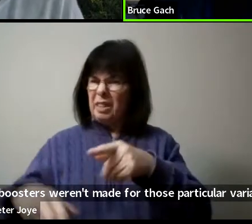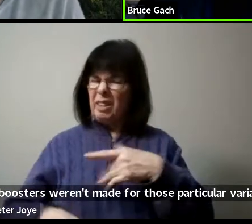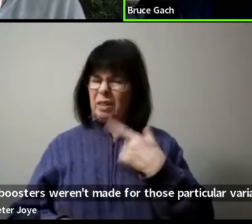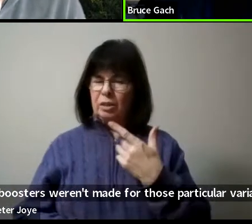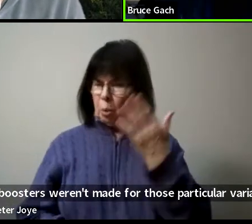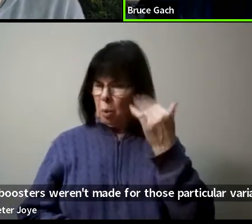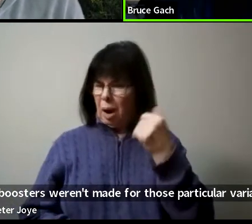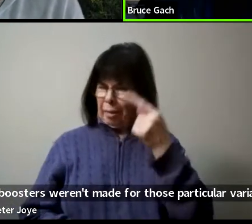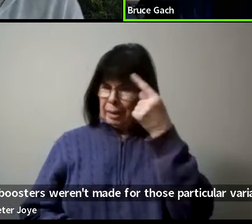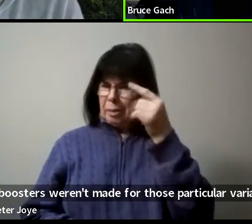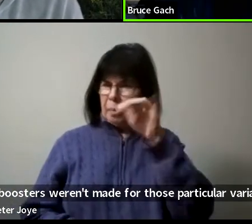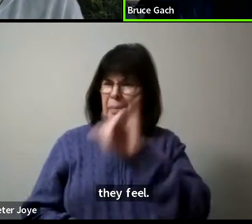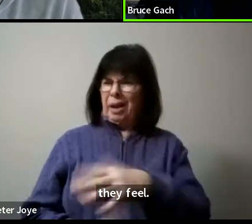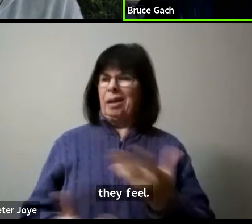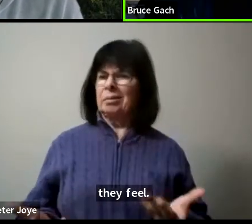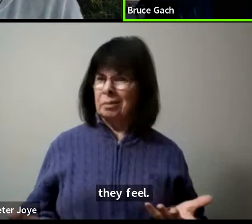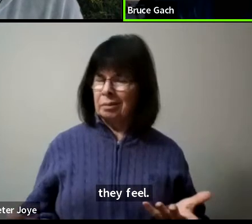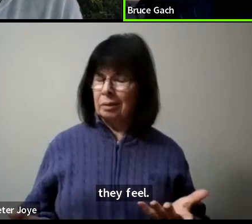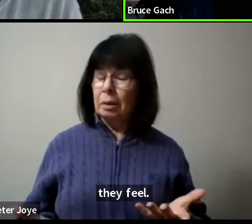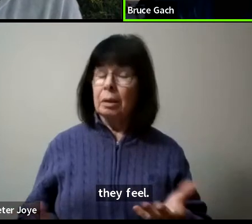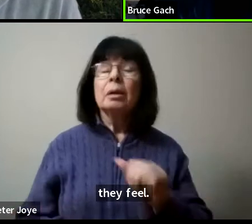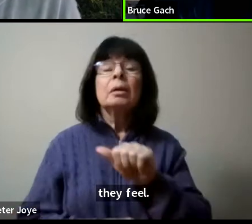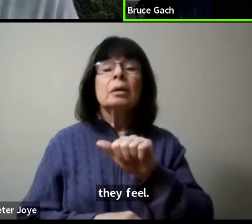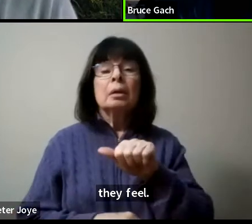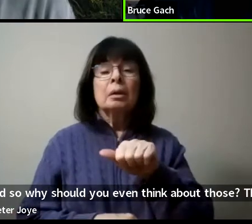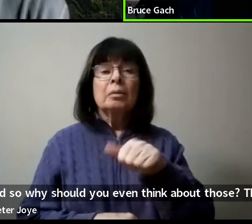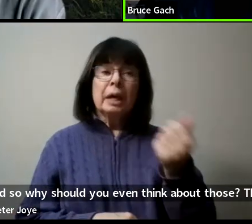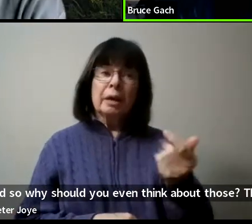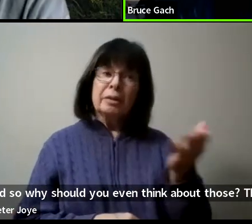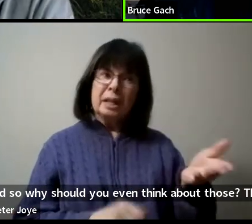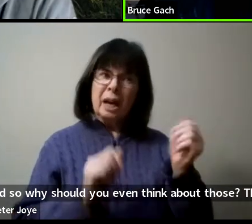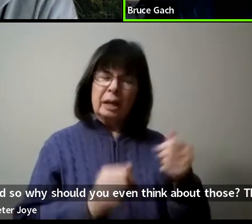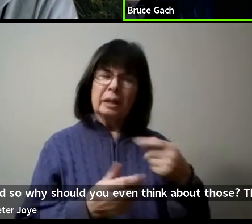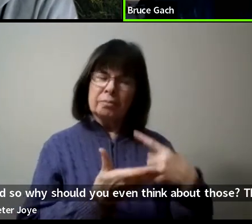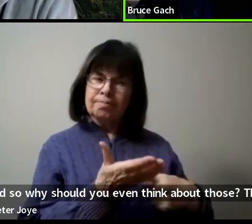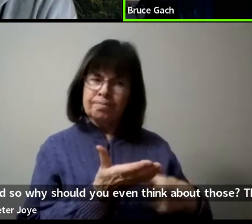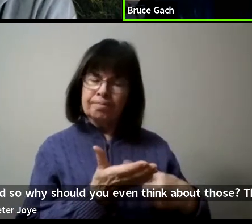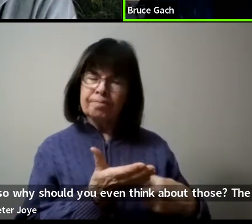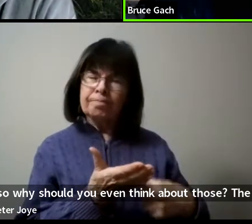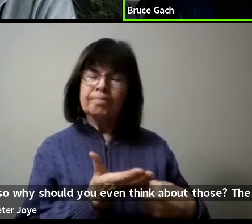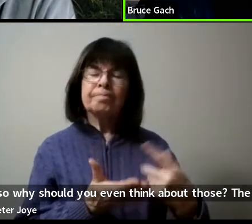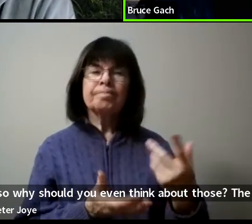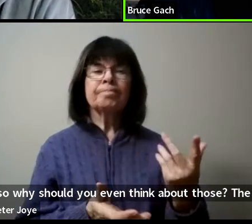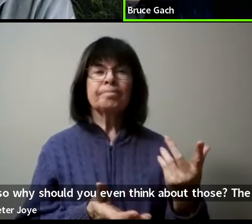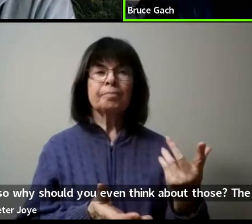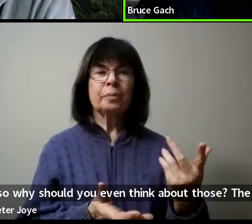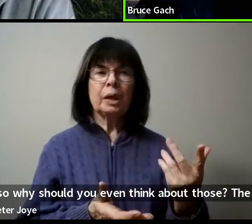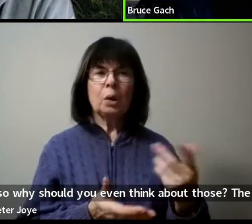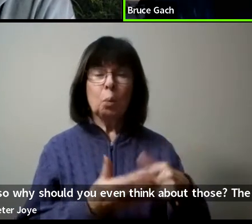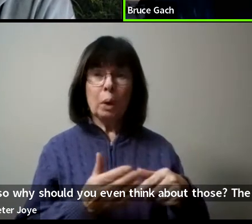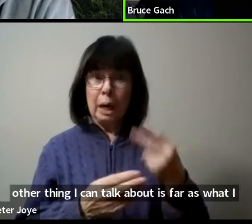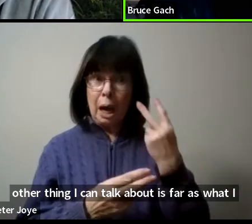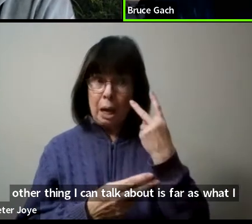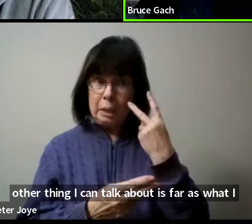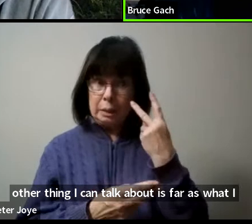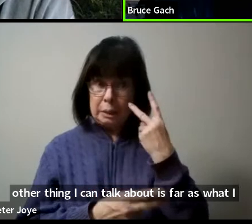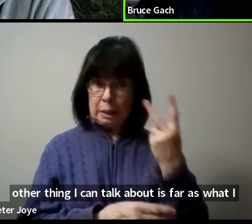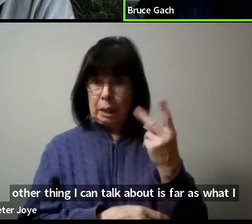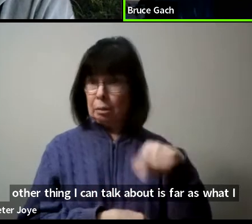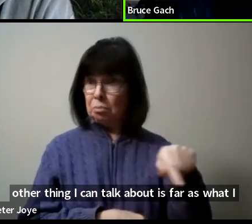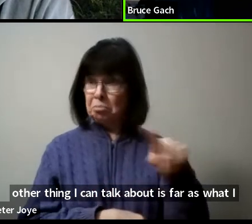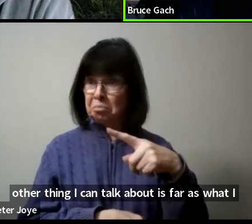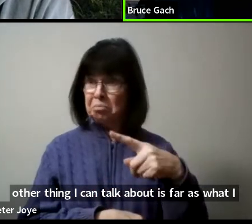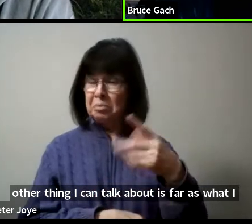those? The only other thing I can talk about as far as what I see around